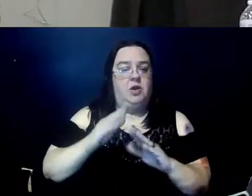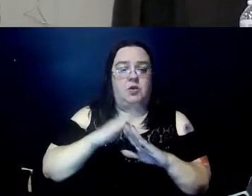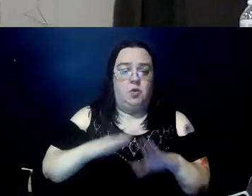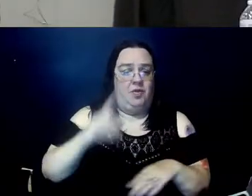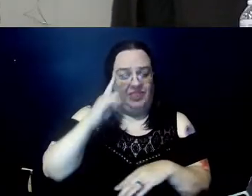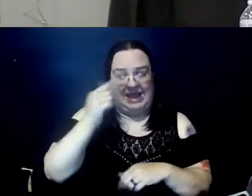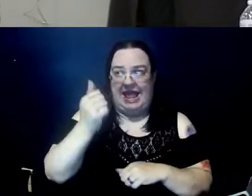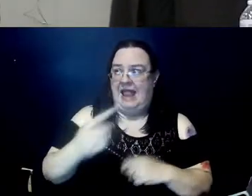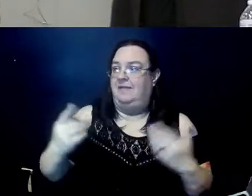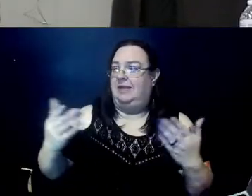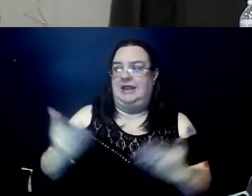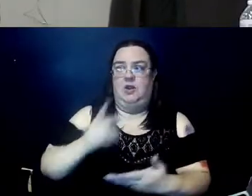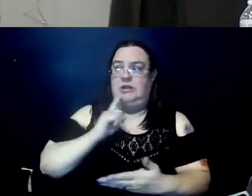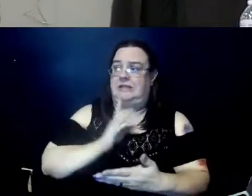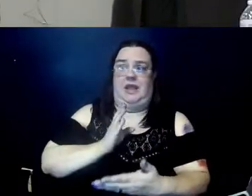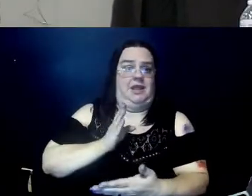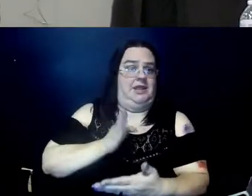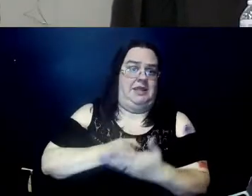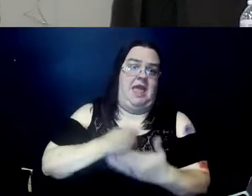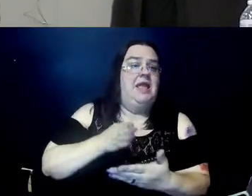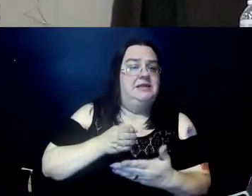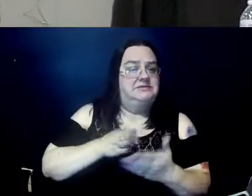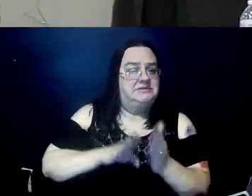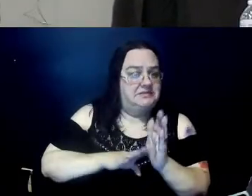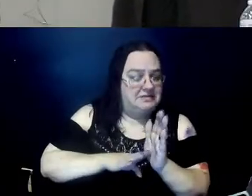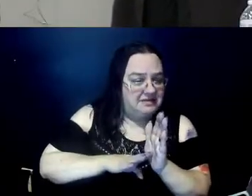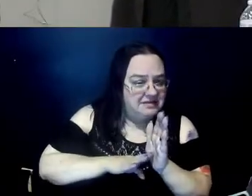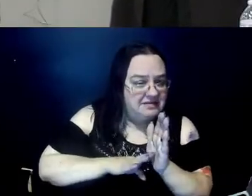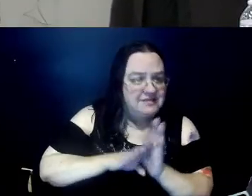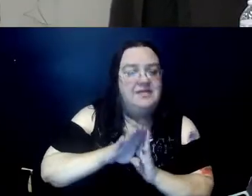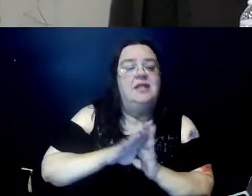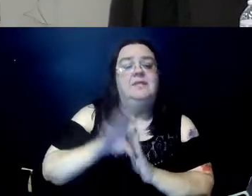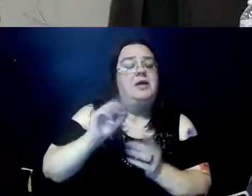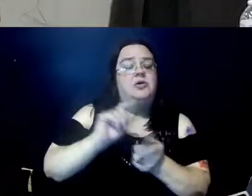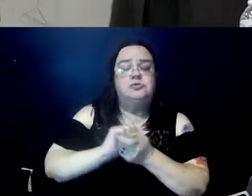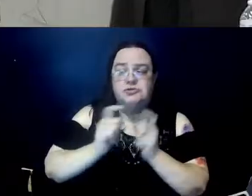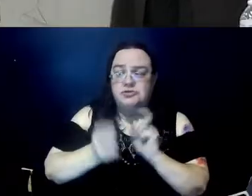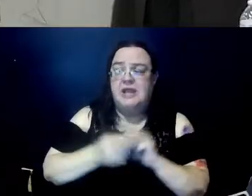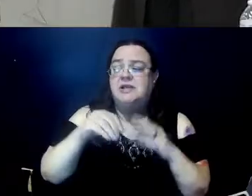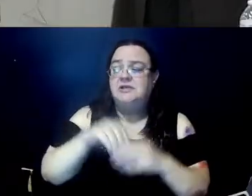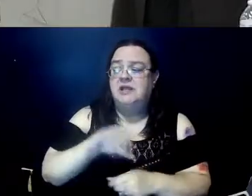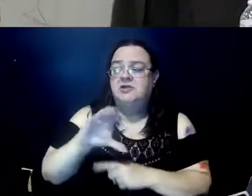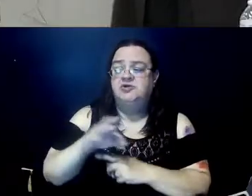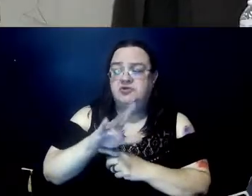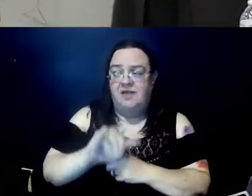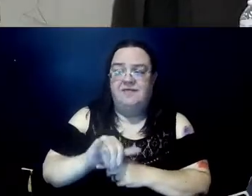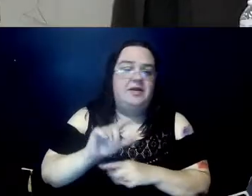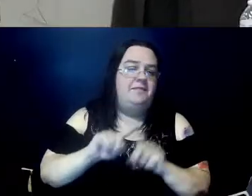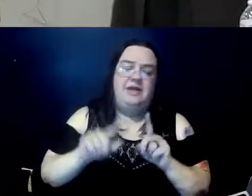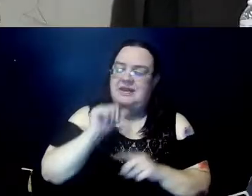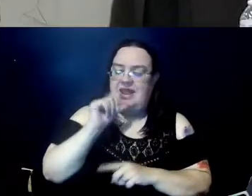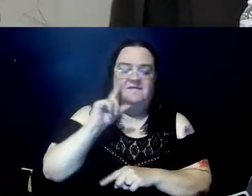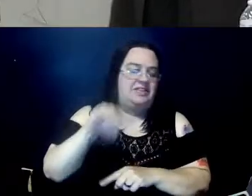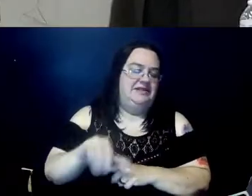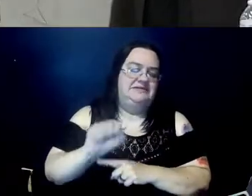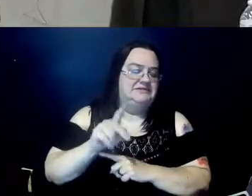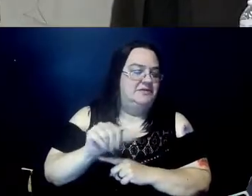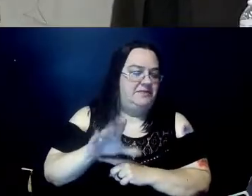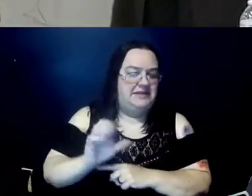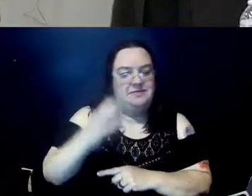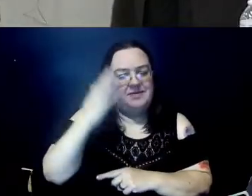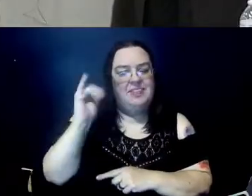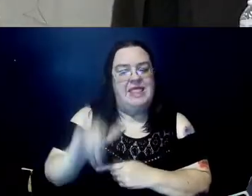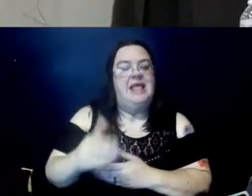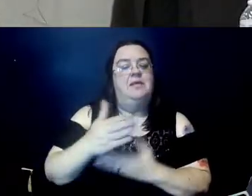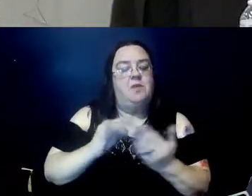is against development and change in Cheverly, but not for this space, because it's a part of